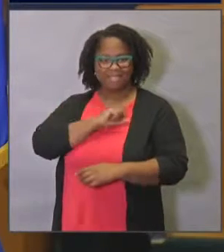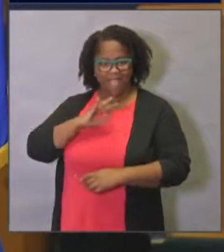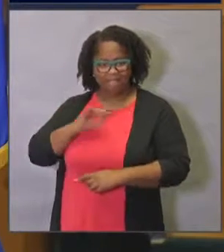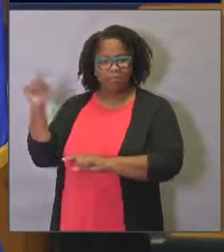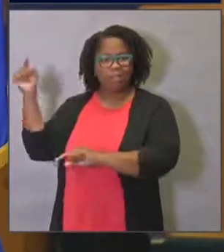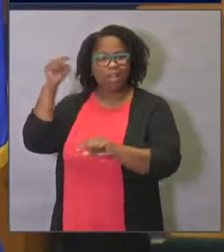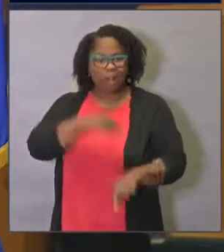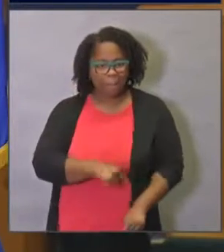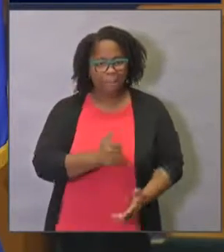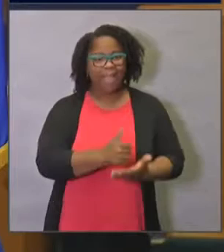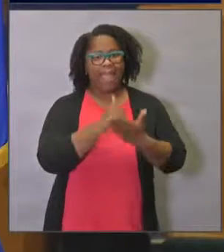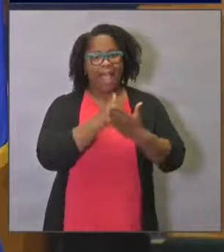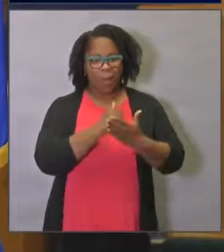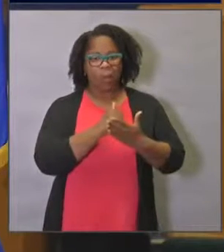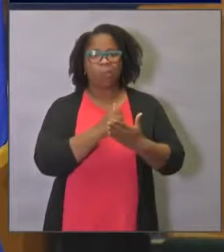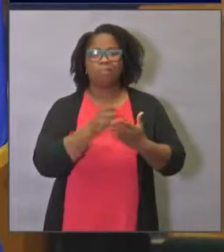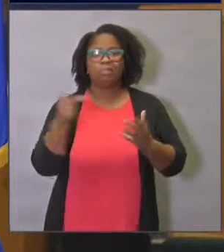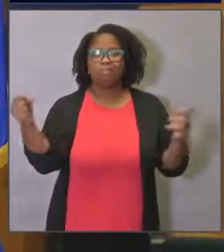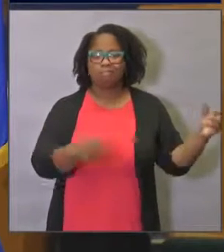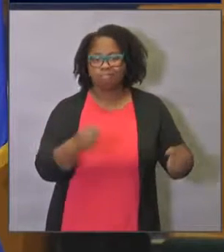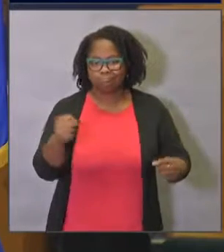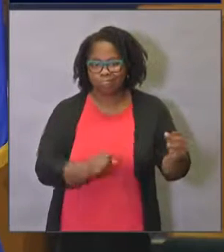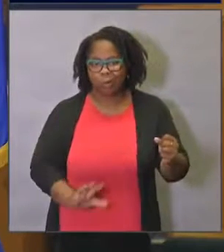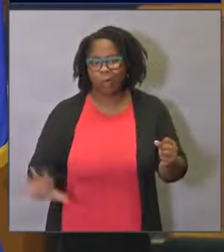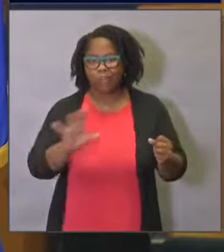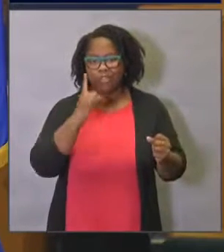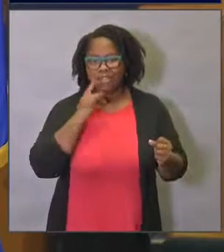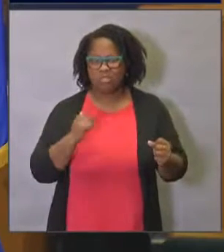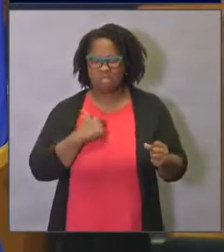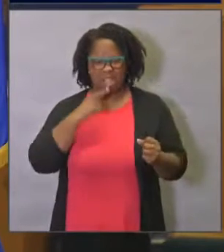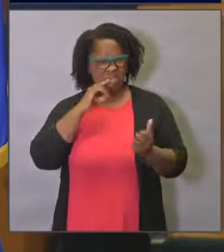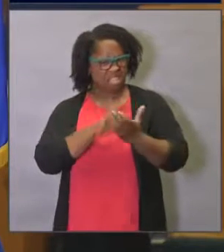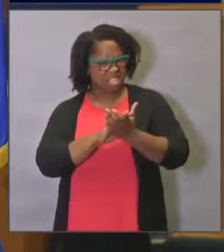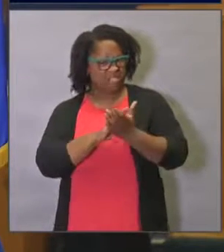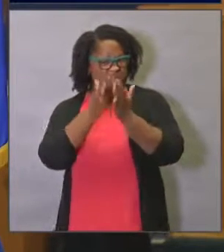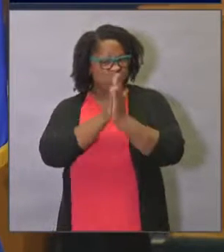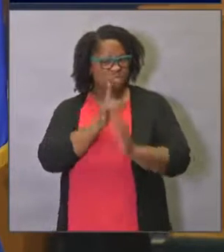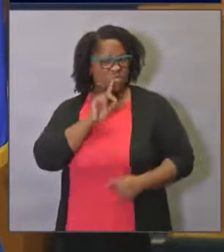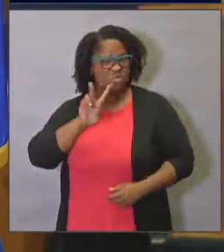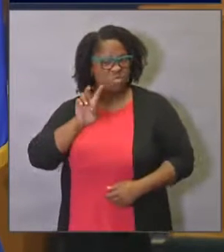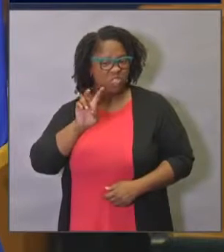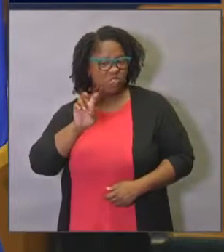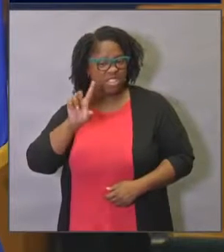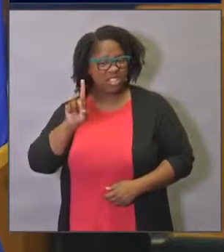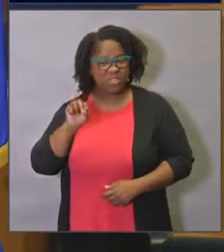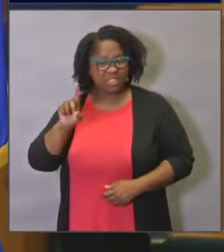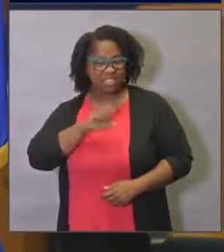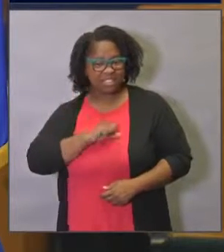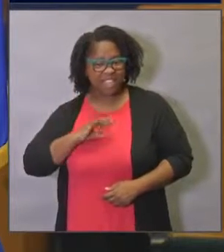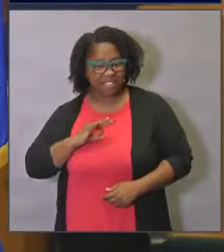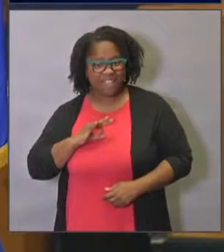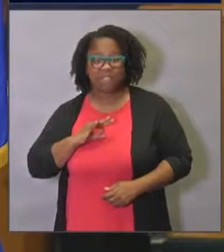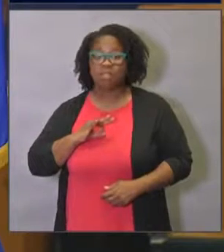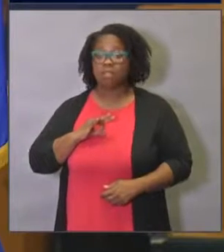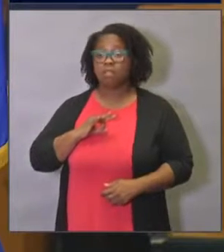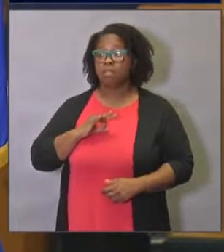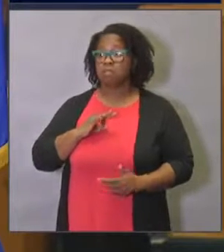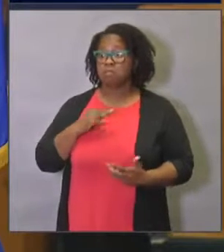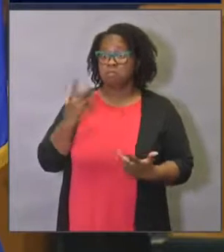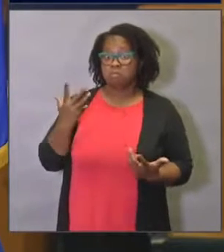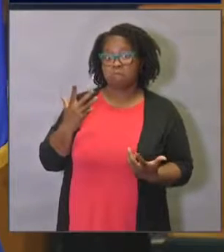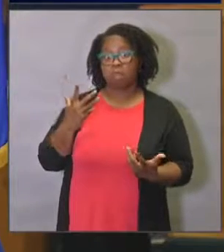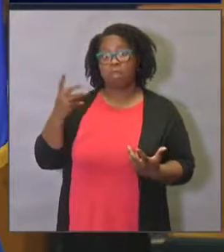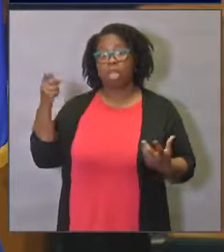across California. They put in a request for, I believe, 200 DoD staff people. We have not yet received notice of where